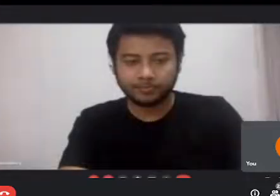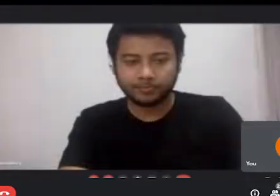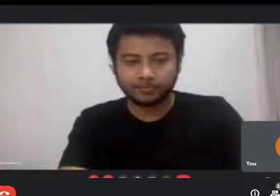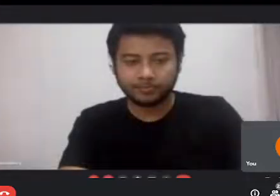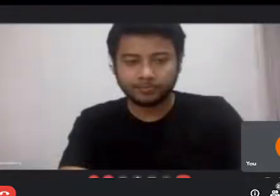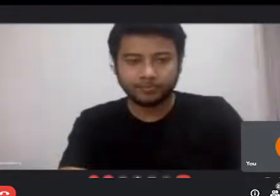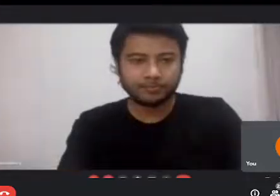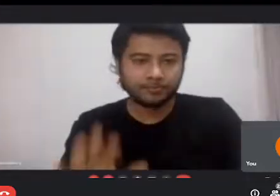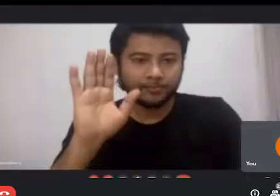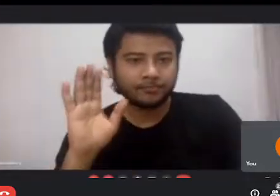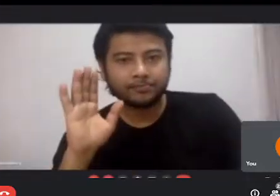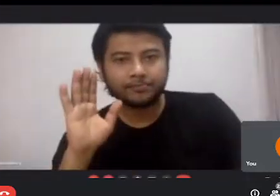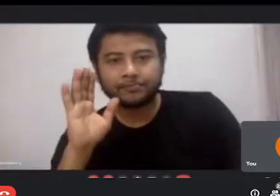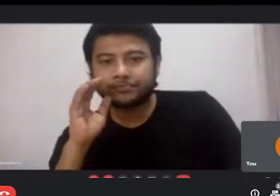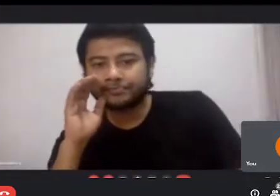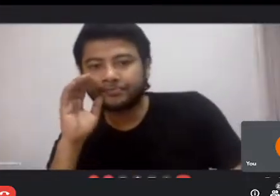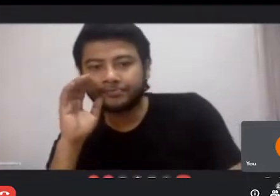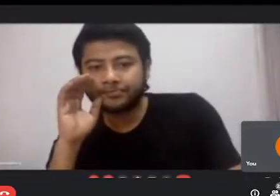Yes, thank you.